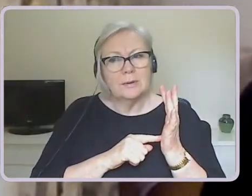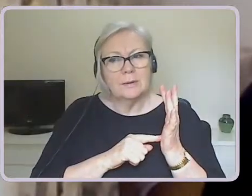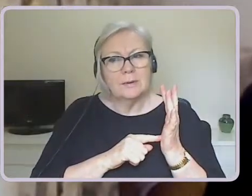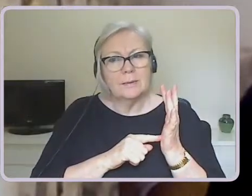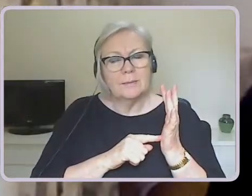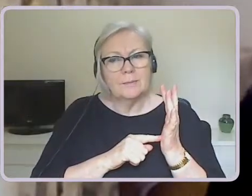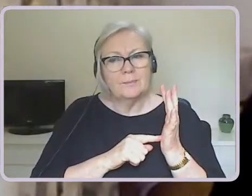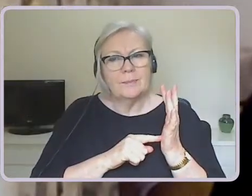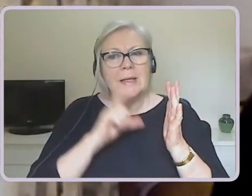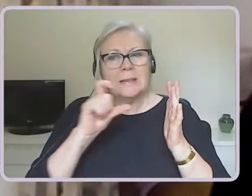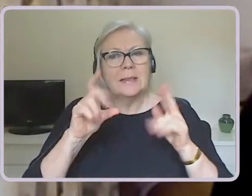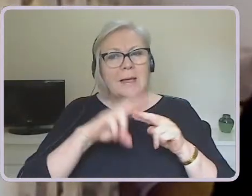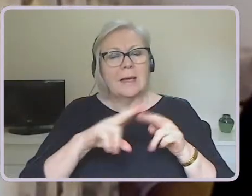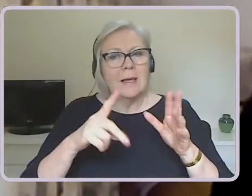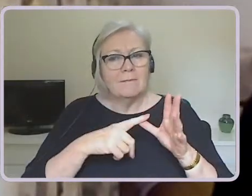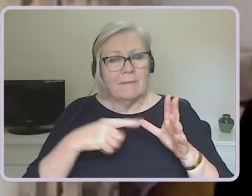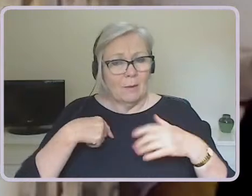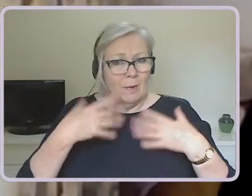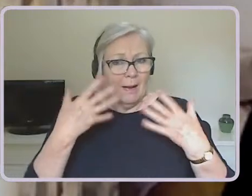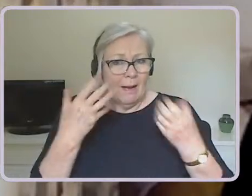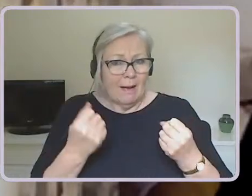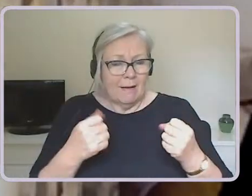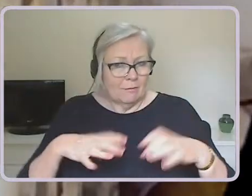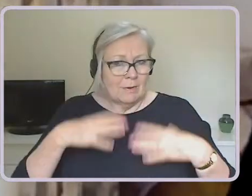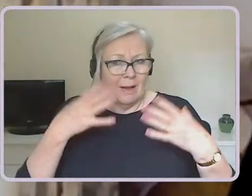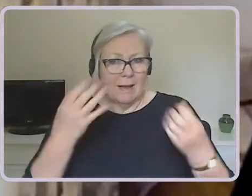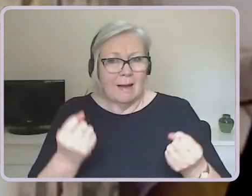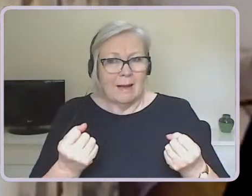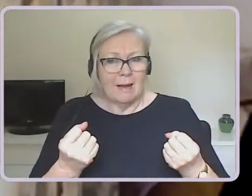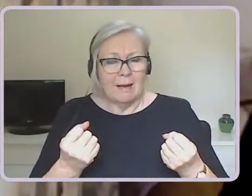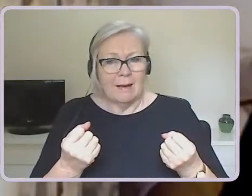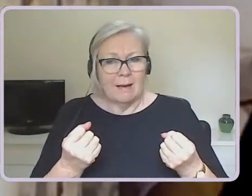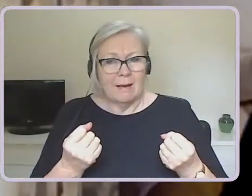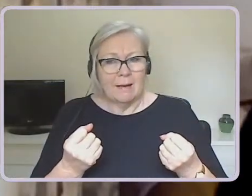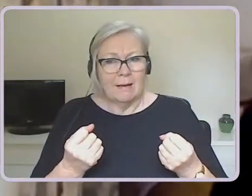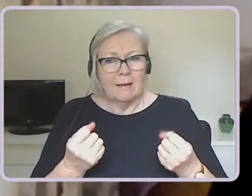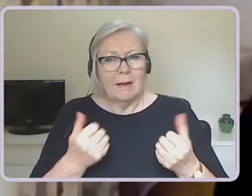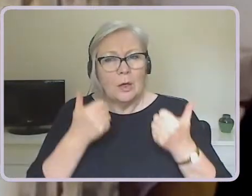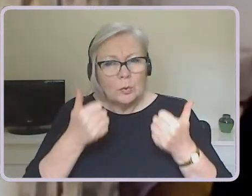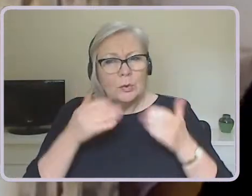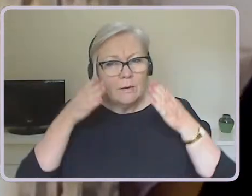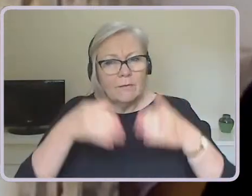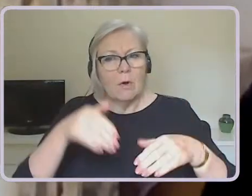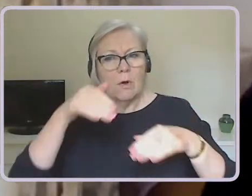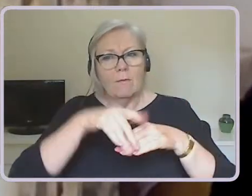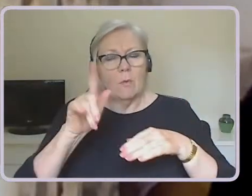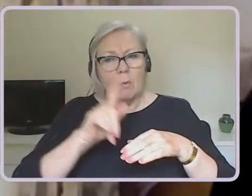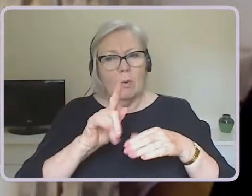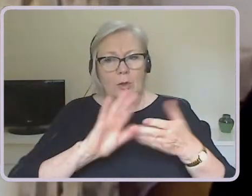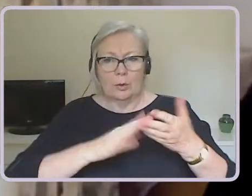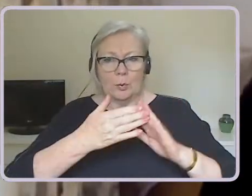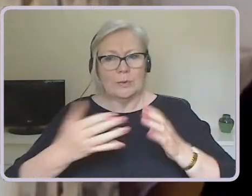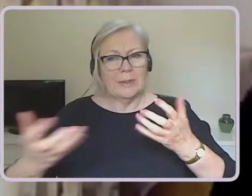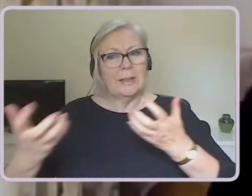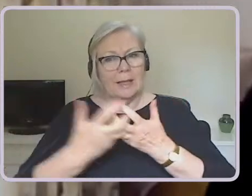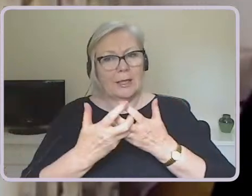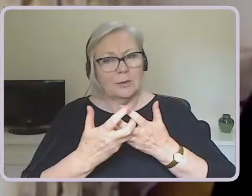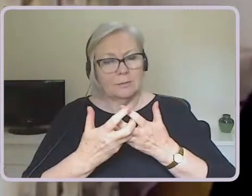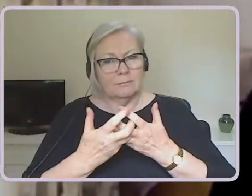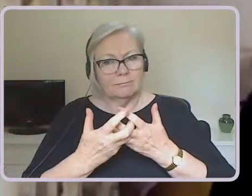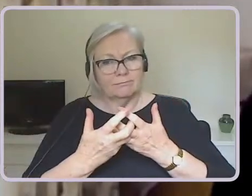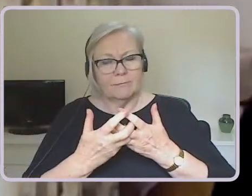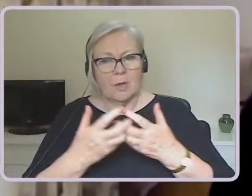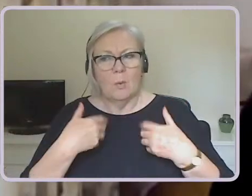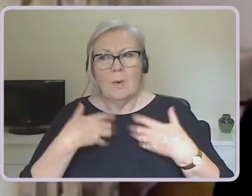CFA already has, I think, a reasonable focus on community engagement, and we run a number